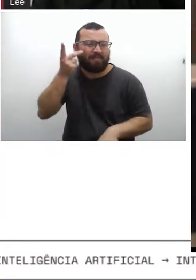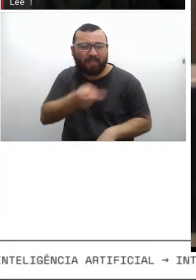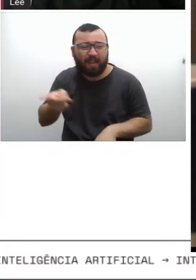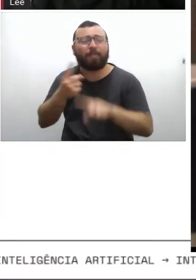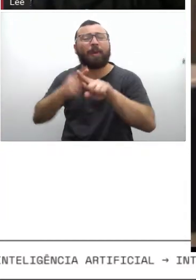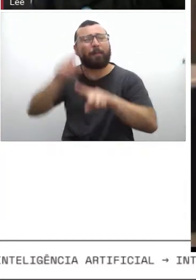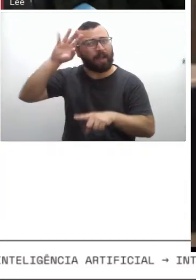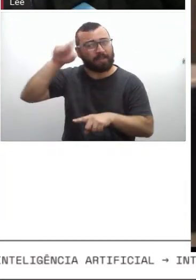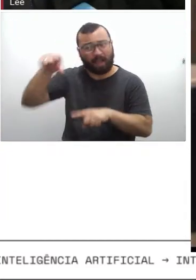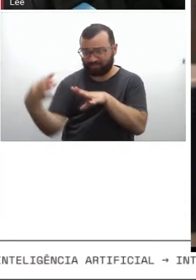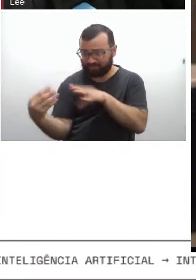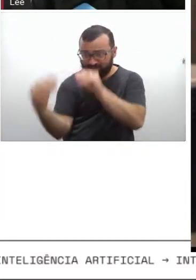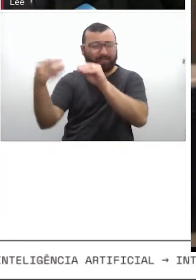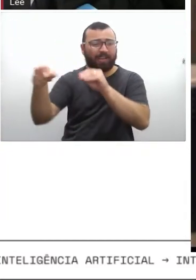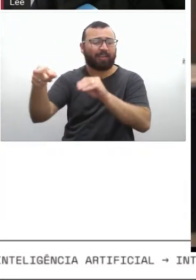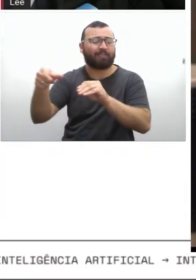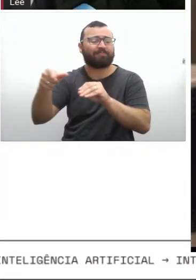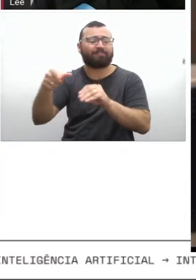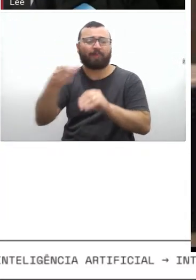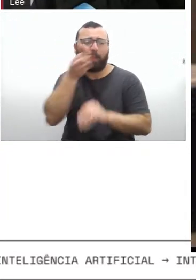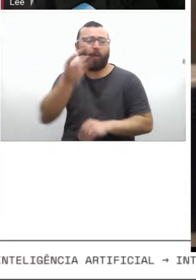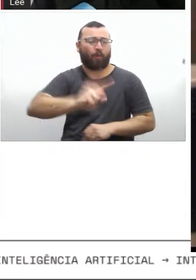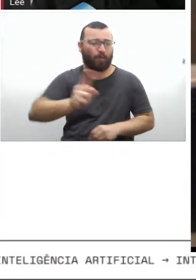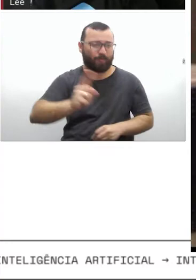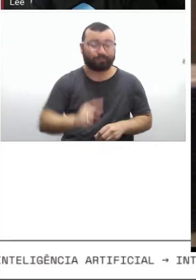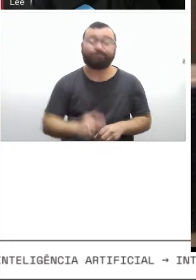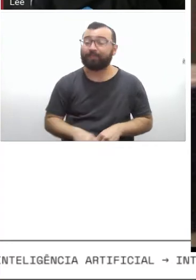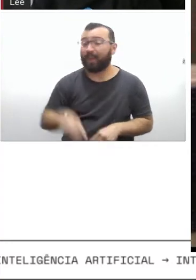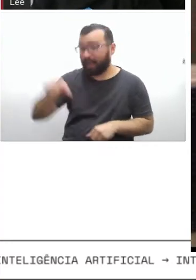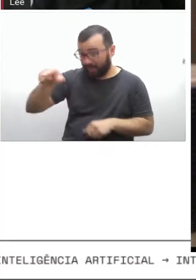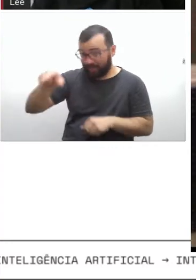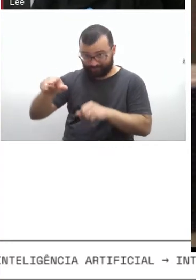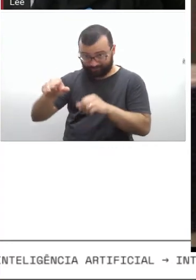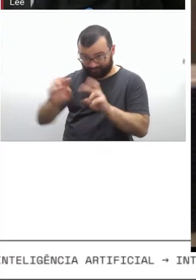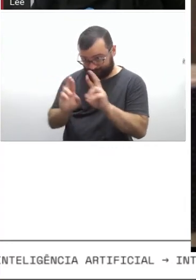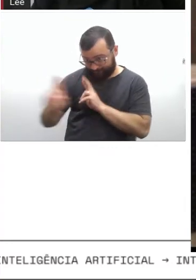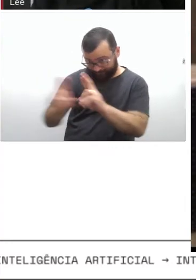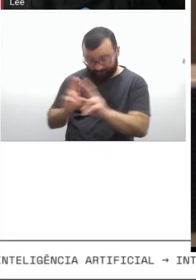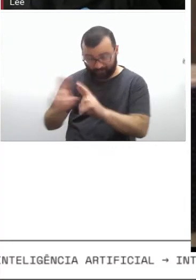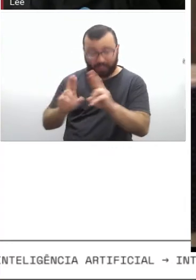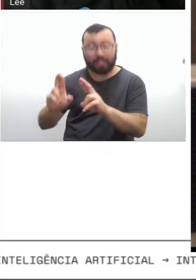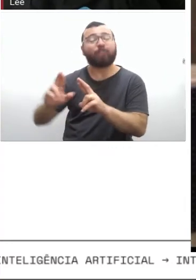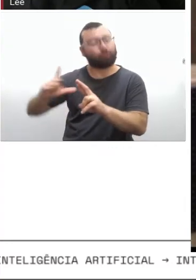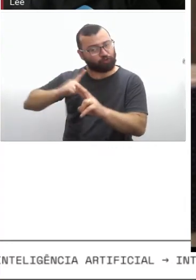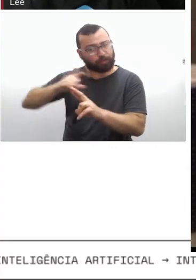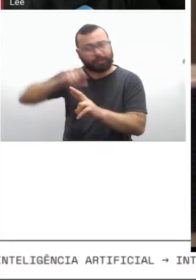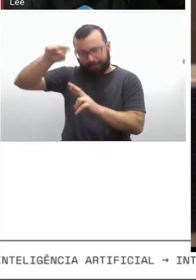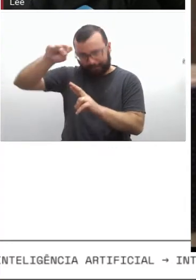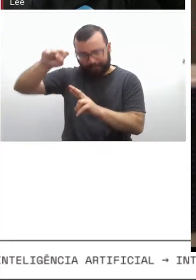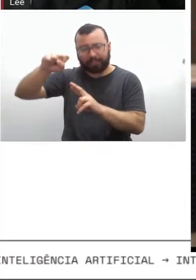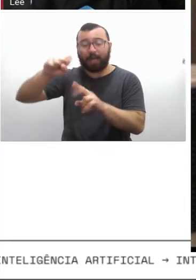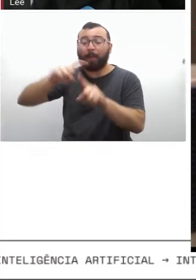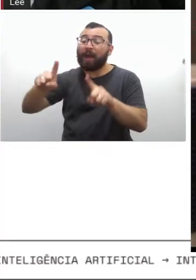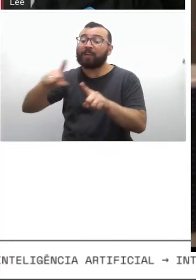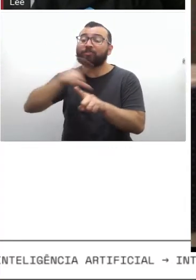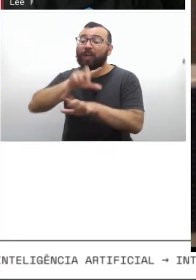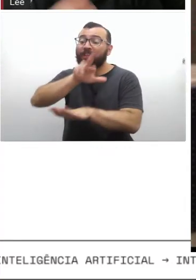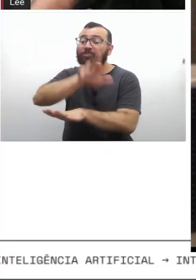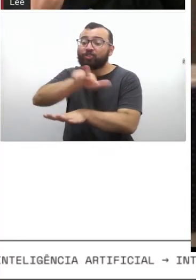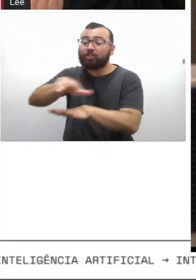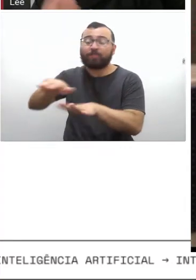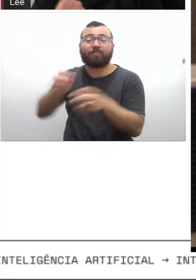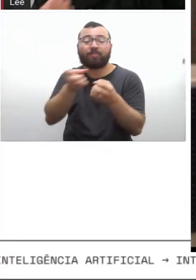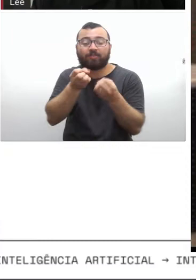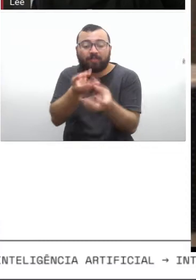work. As a matter of fact, often these chatbots do work, but they were trained on different types of data and to